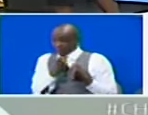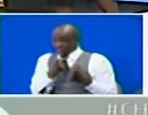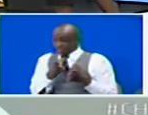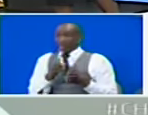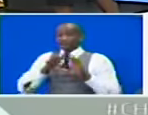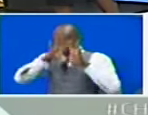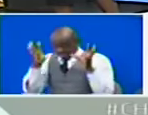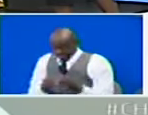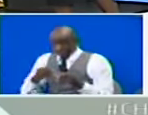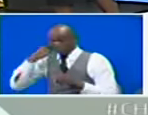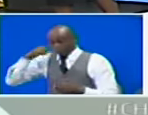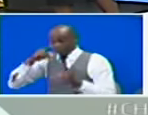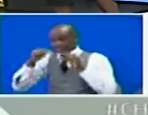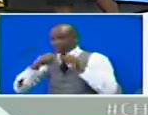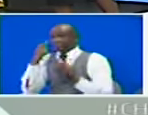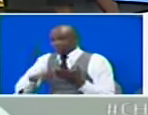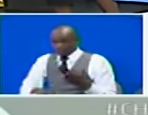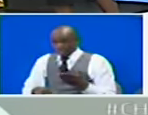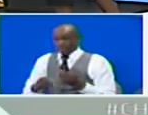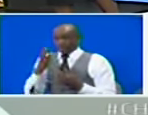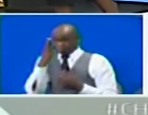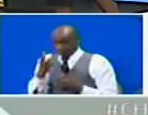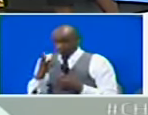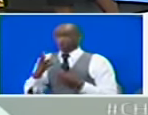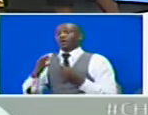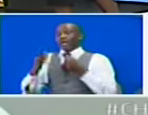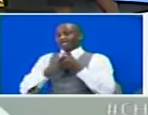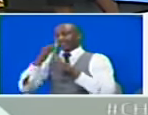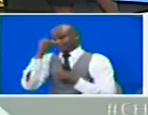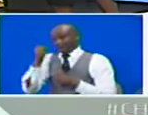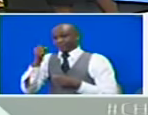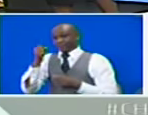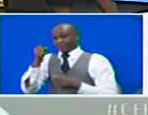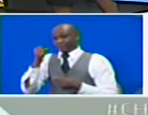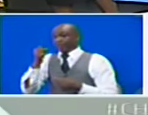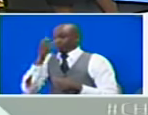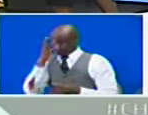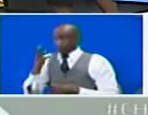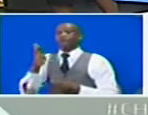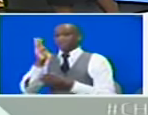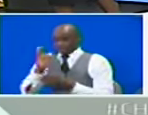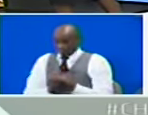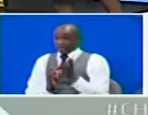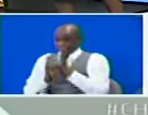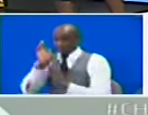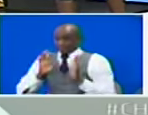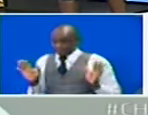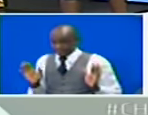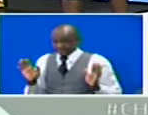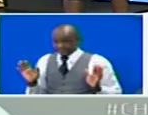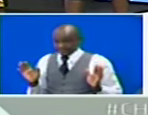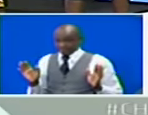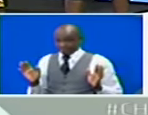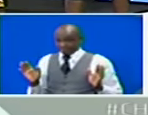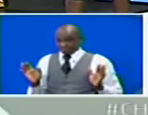the budget policy statement, say this is the amount that was spent on development. Okay. So, and yet this is the amount of money